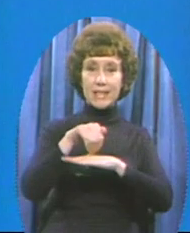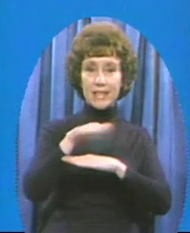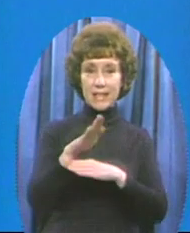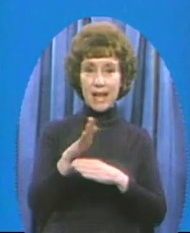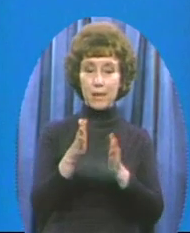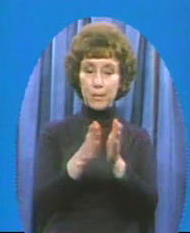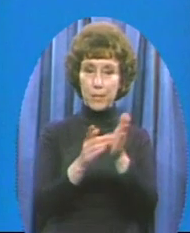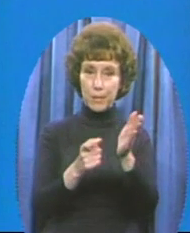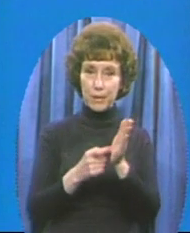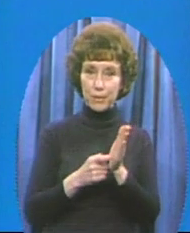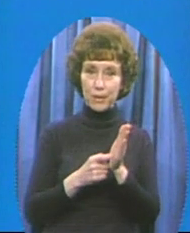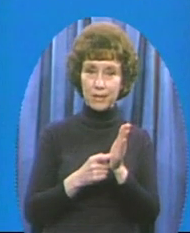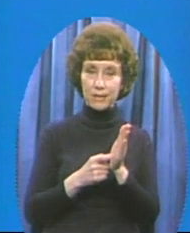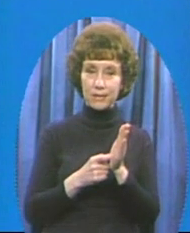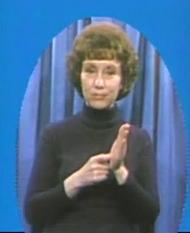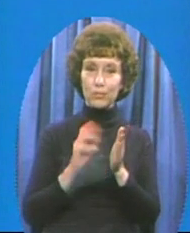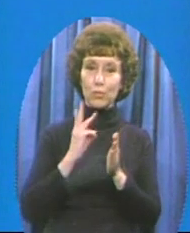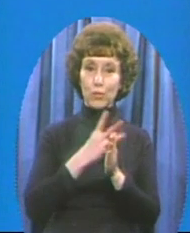and we'll write you personally.